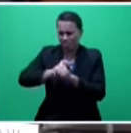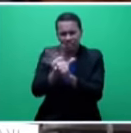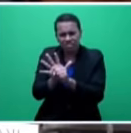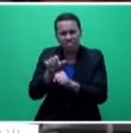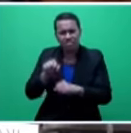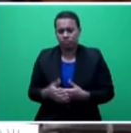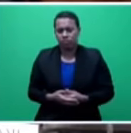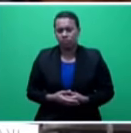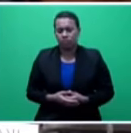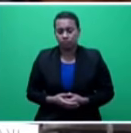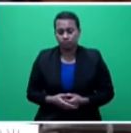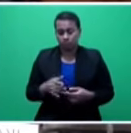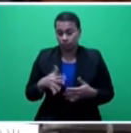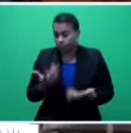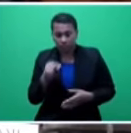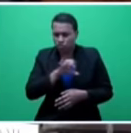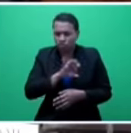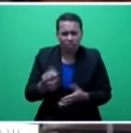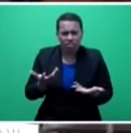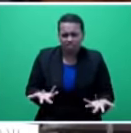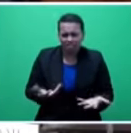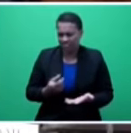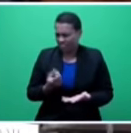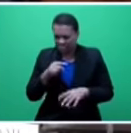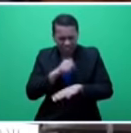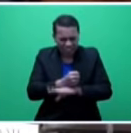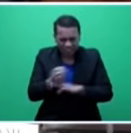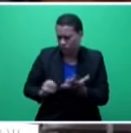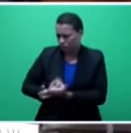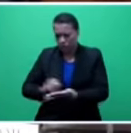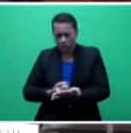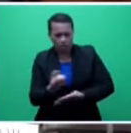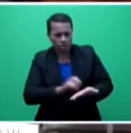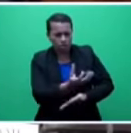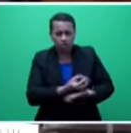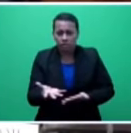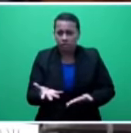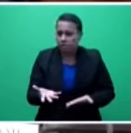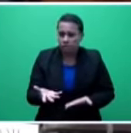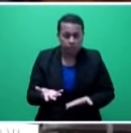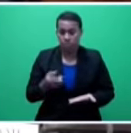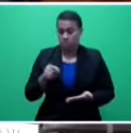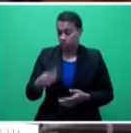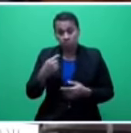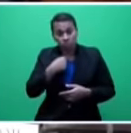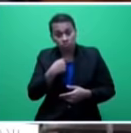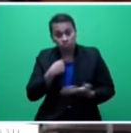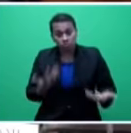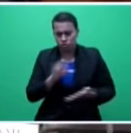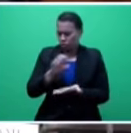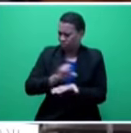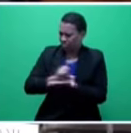control, unbridled government spending. To me, Mr. Speaker, sir, it is quite clear that the government